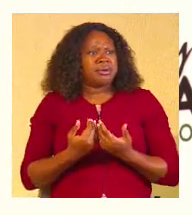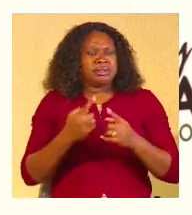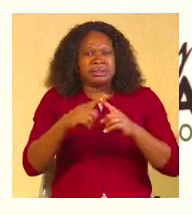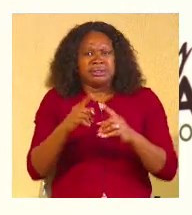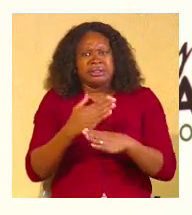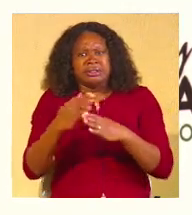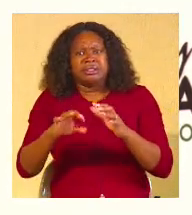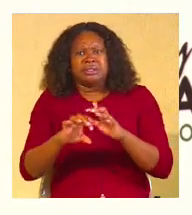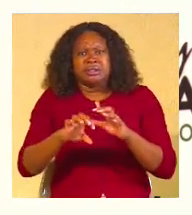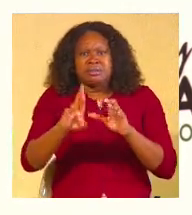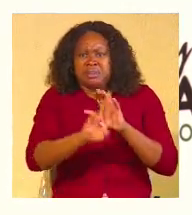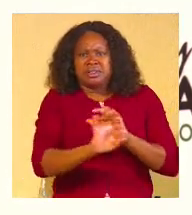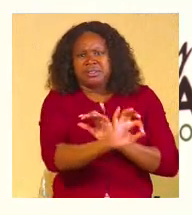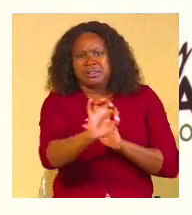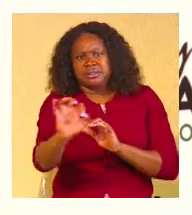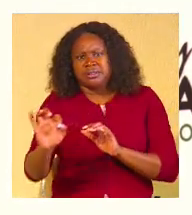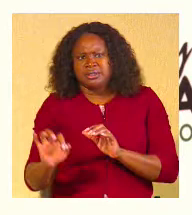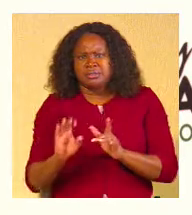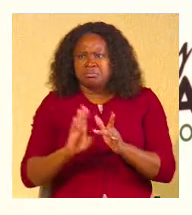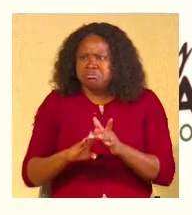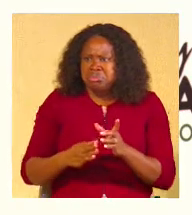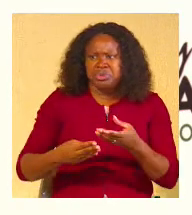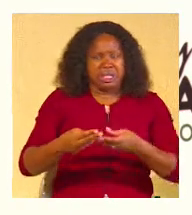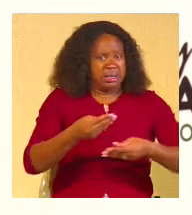regions in terms of, economic